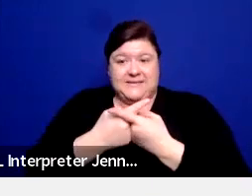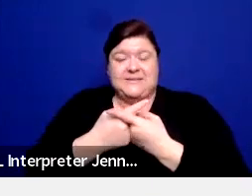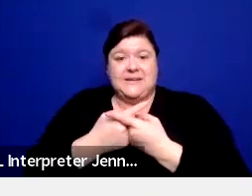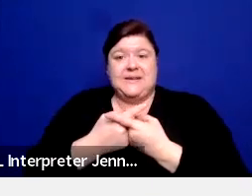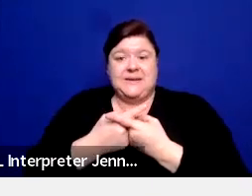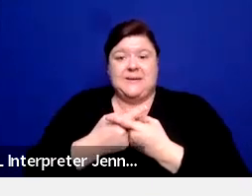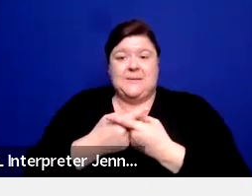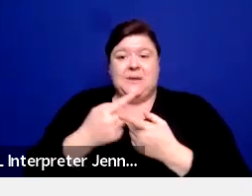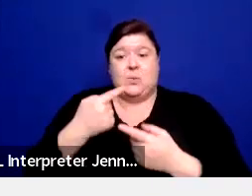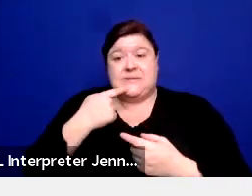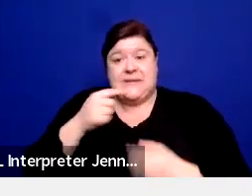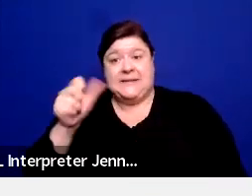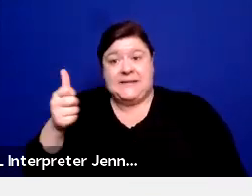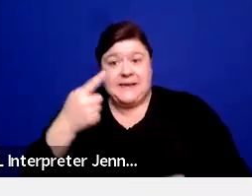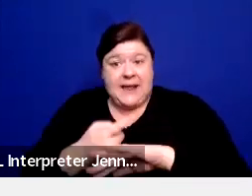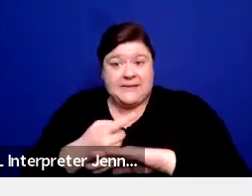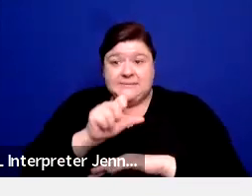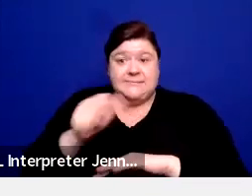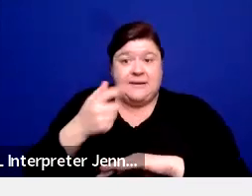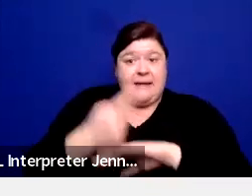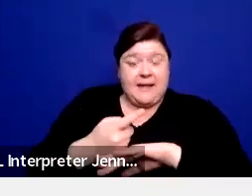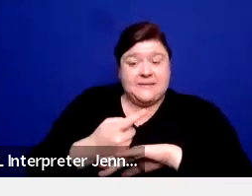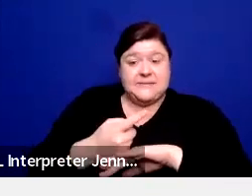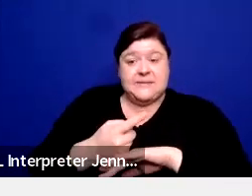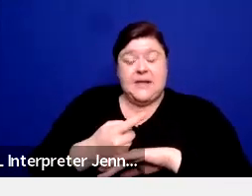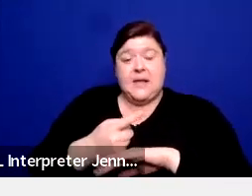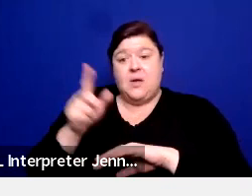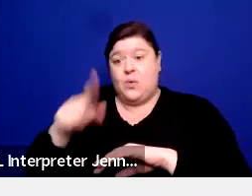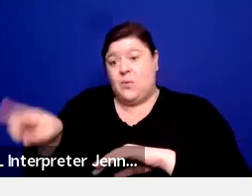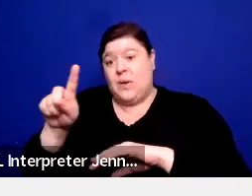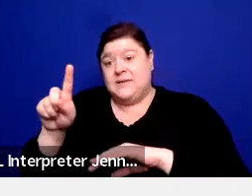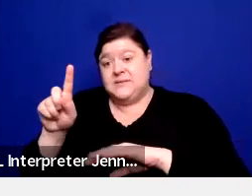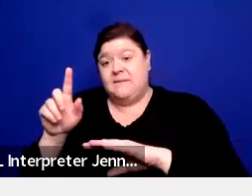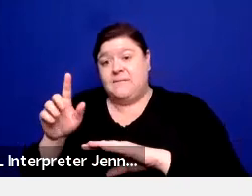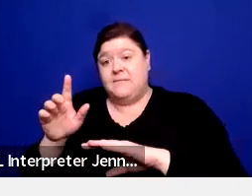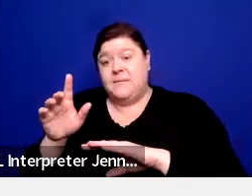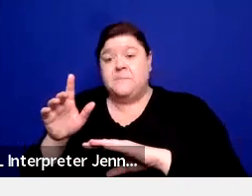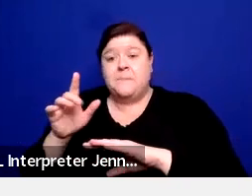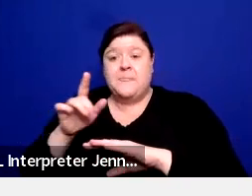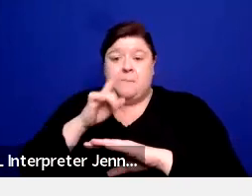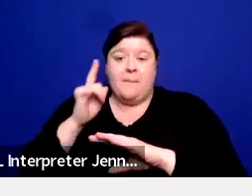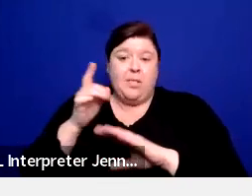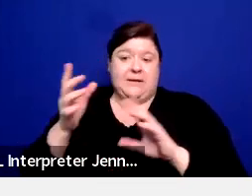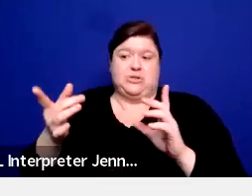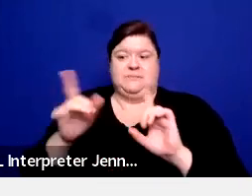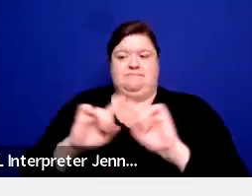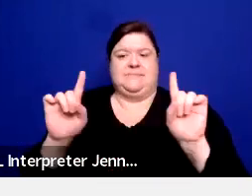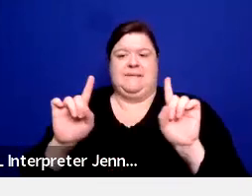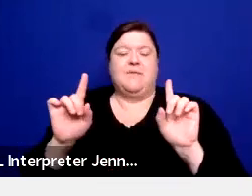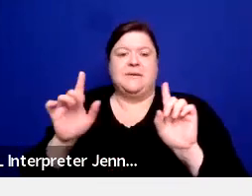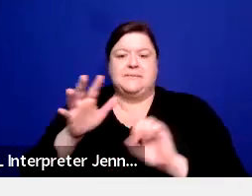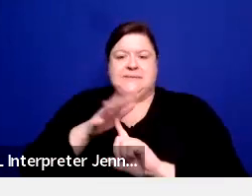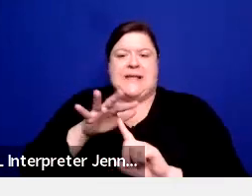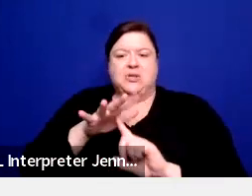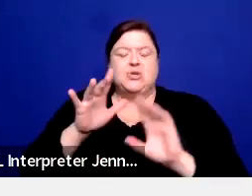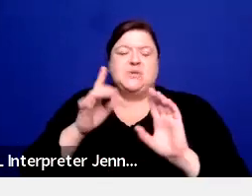OHA was still directing childcare 10 days, while the rest of the population, except for different sectors,